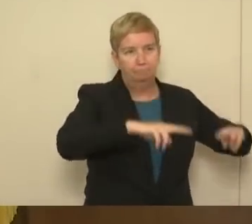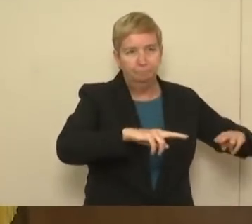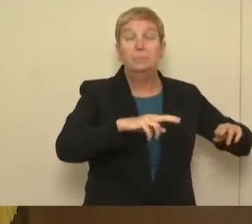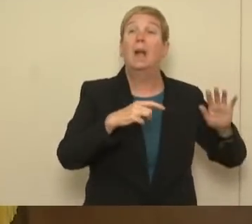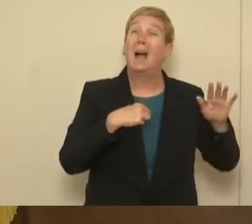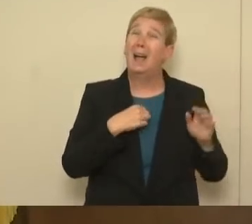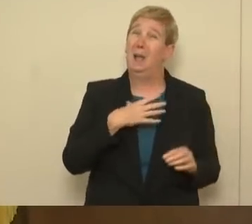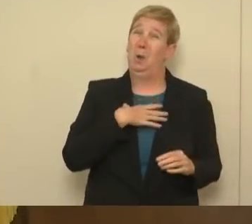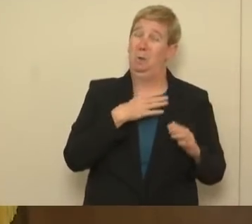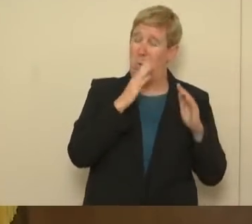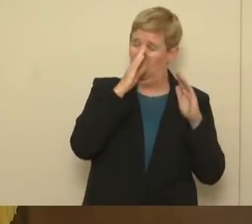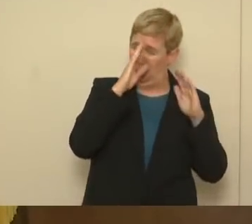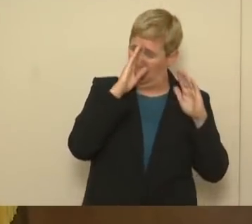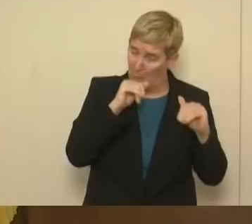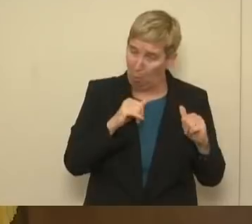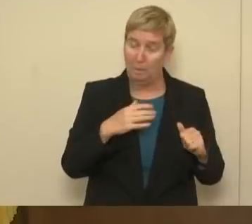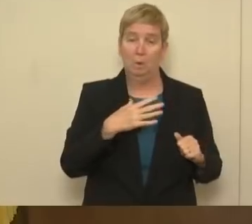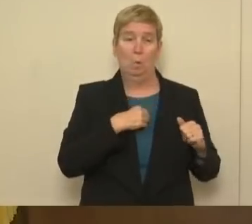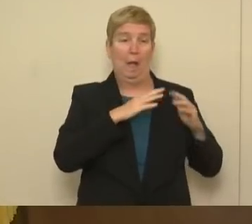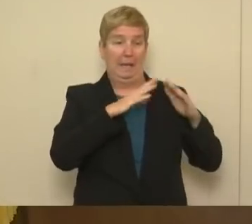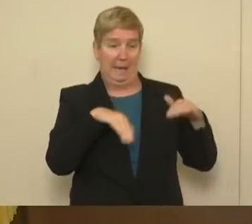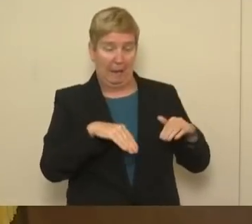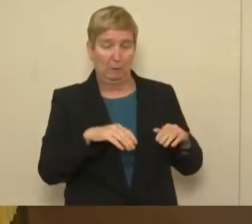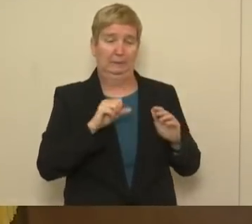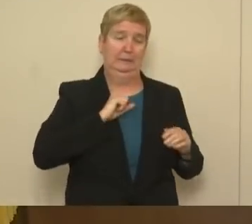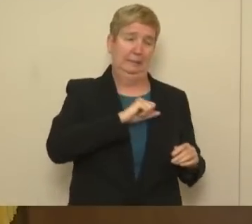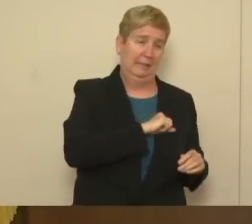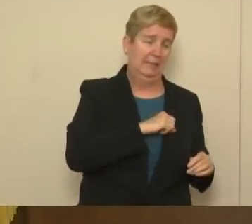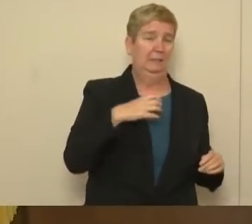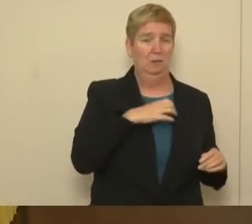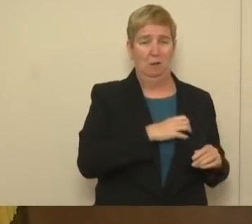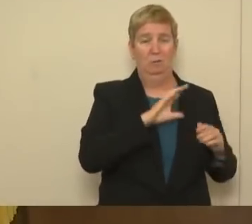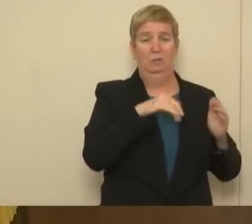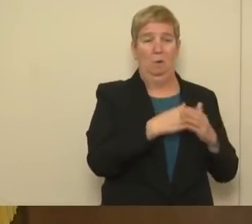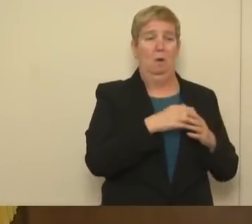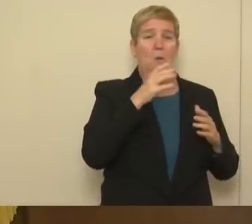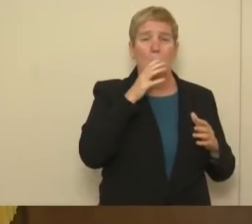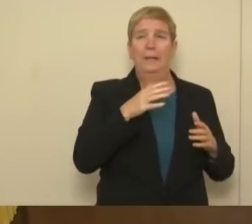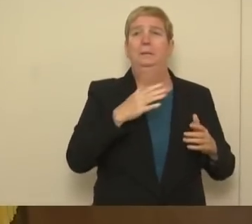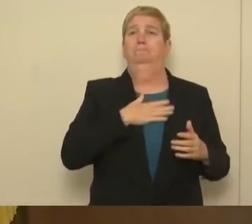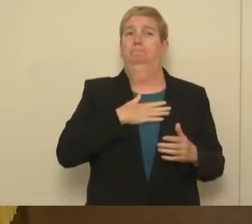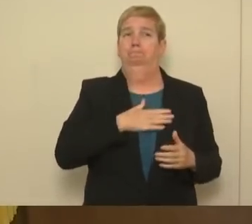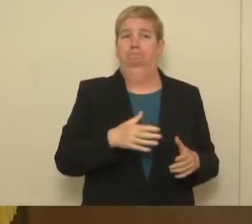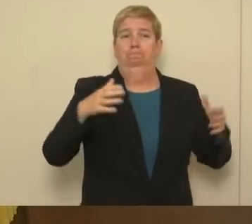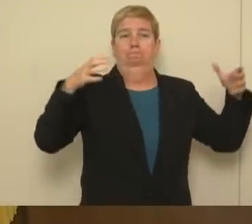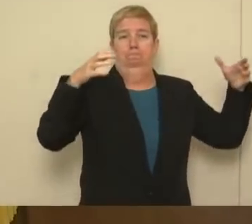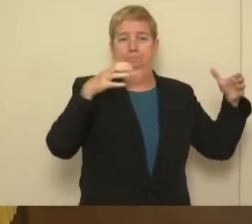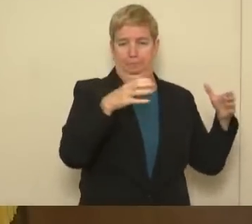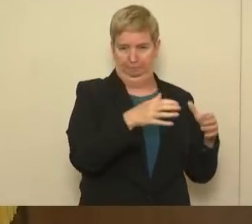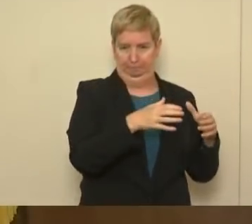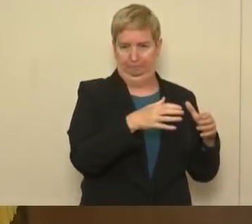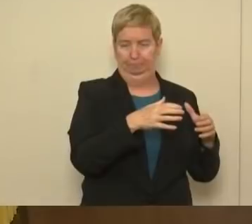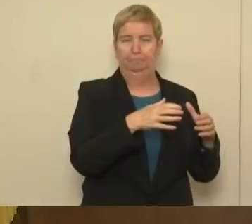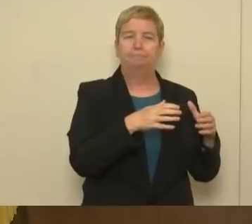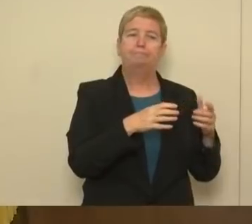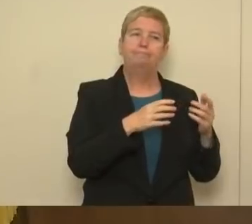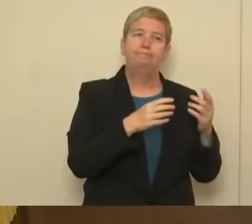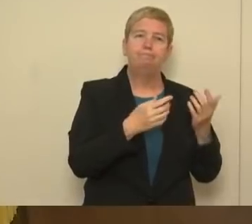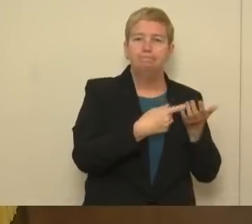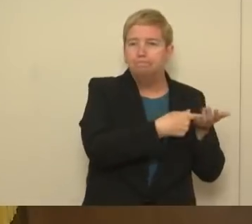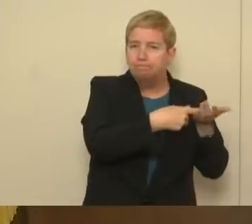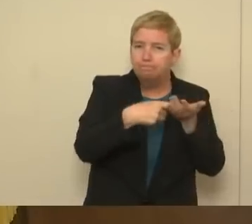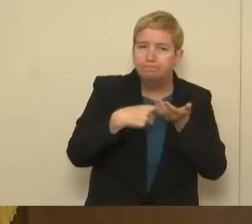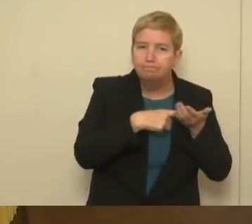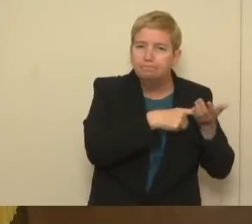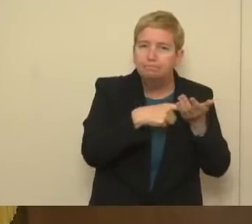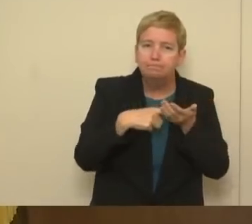and the Senate and Congress will come back to the table and look to determine